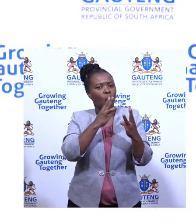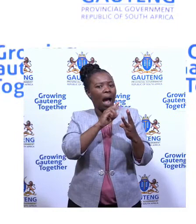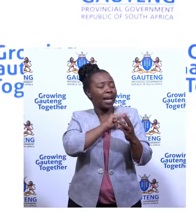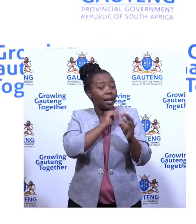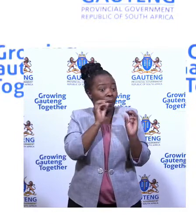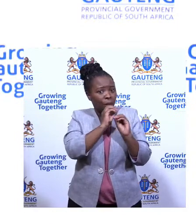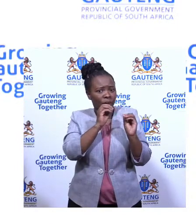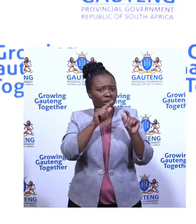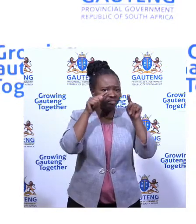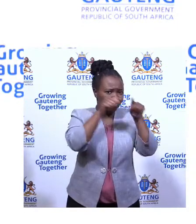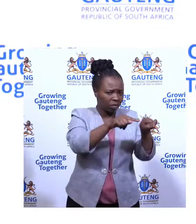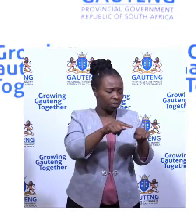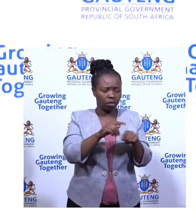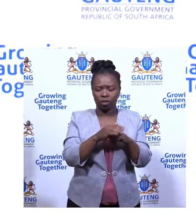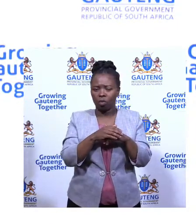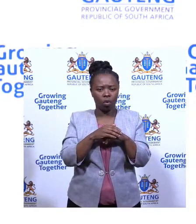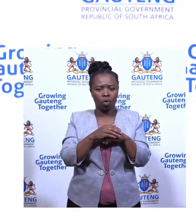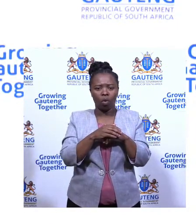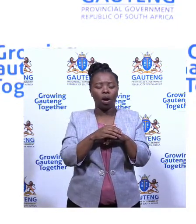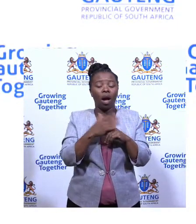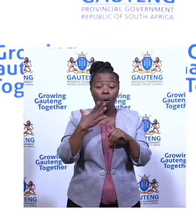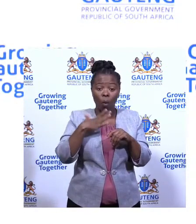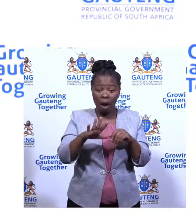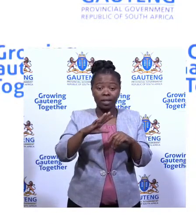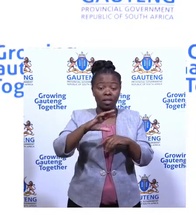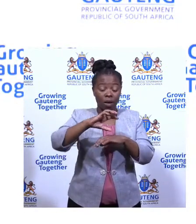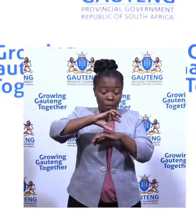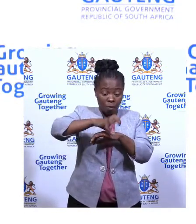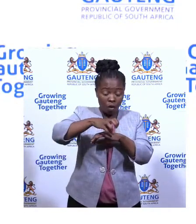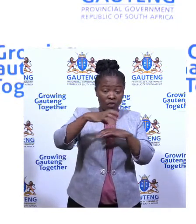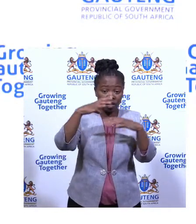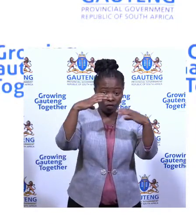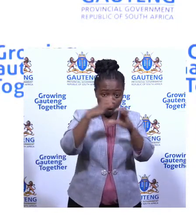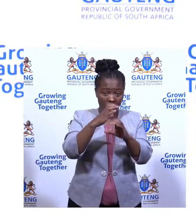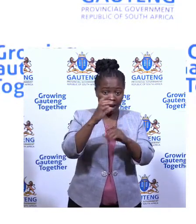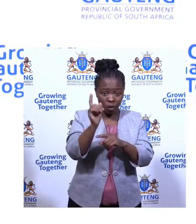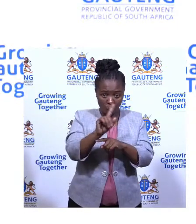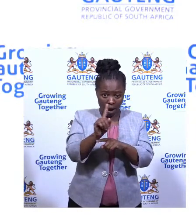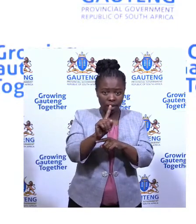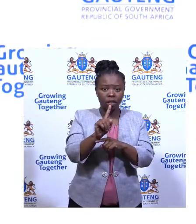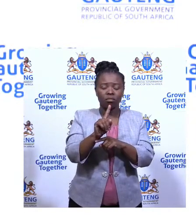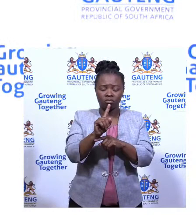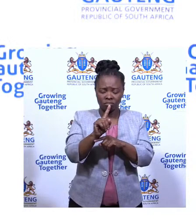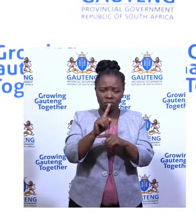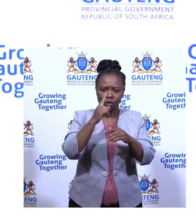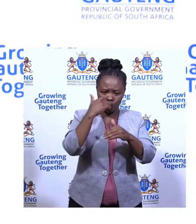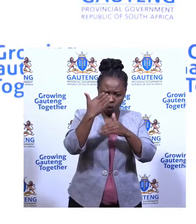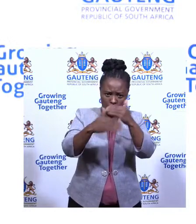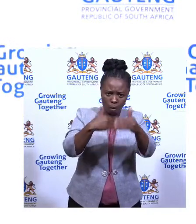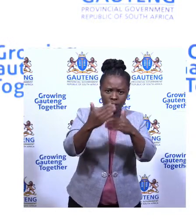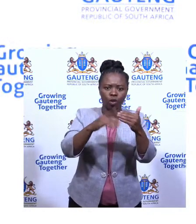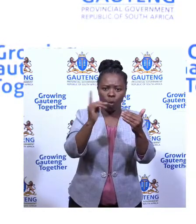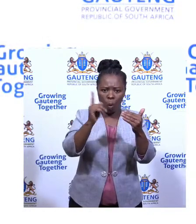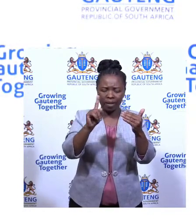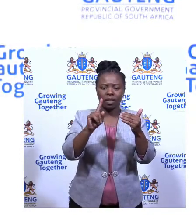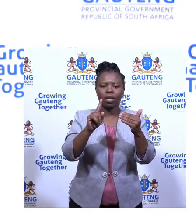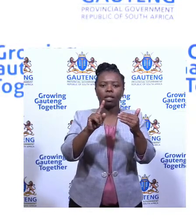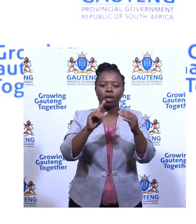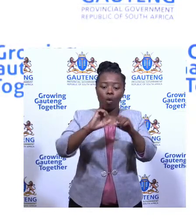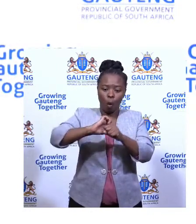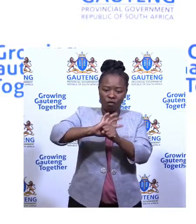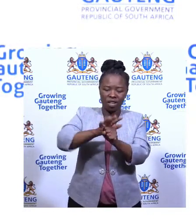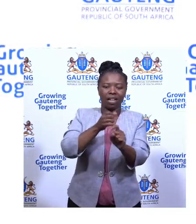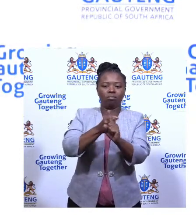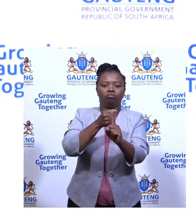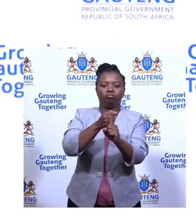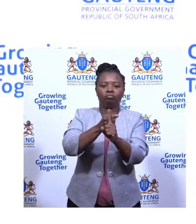want to emphasize that the focus in this province is going to be on continuing to weather the storm. The storm hasn't passed.